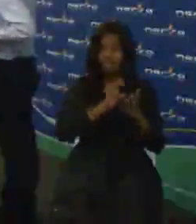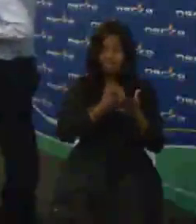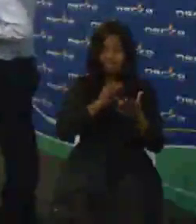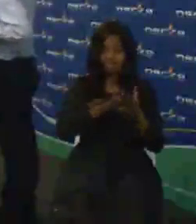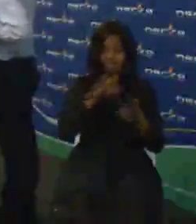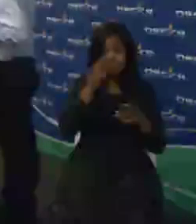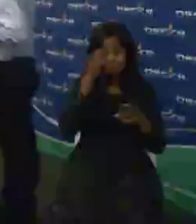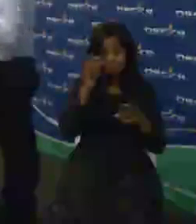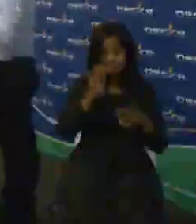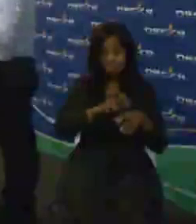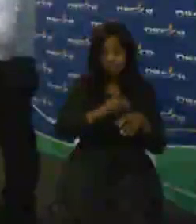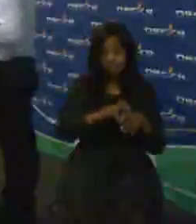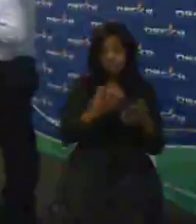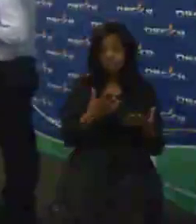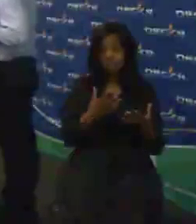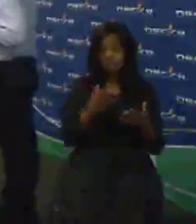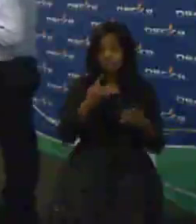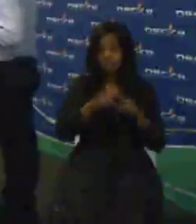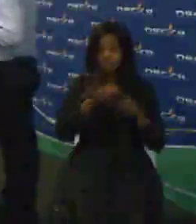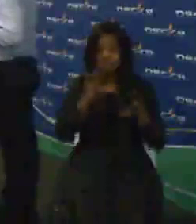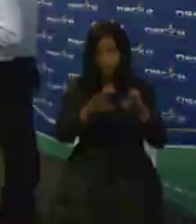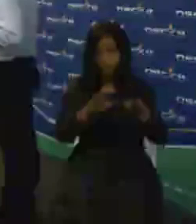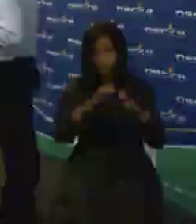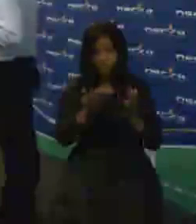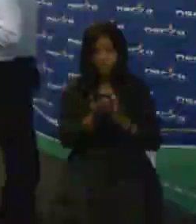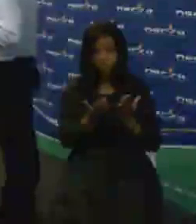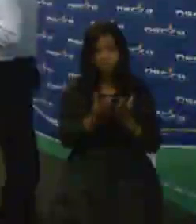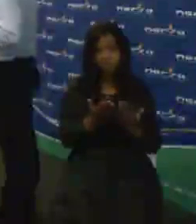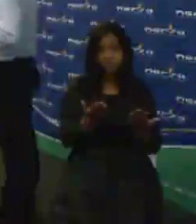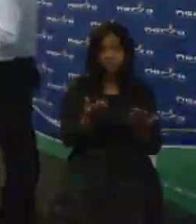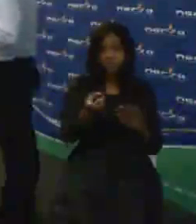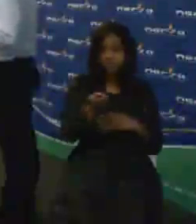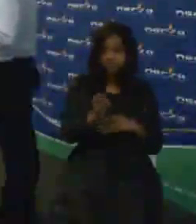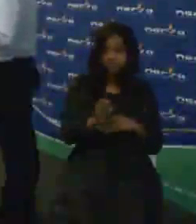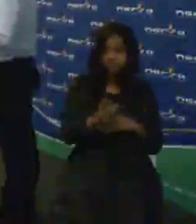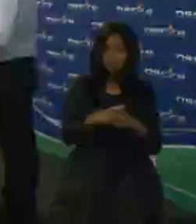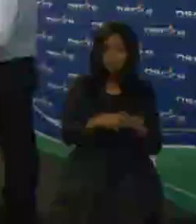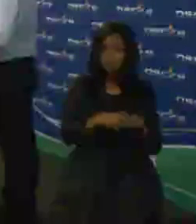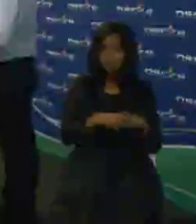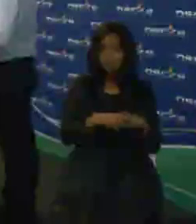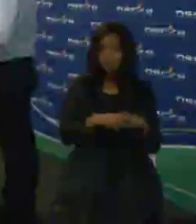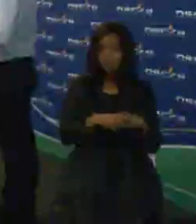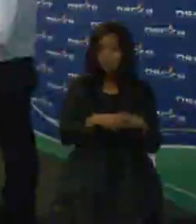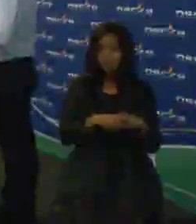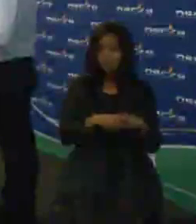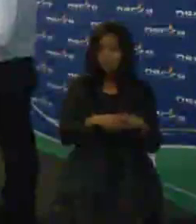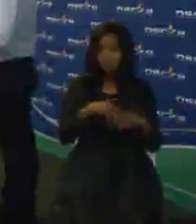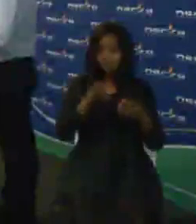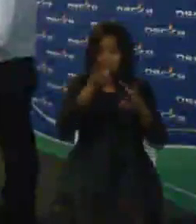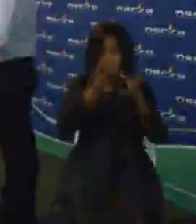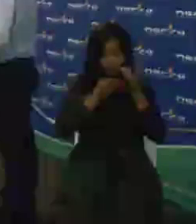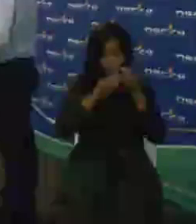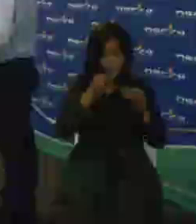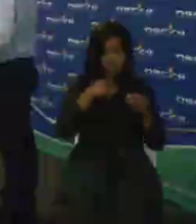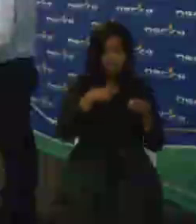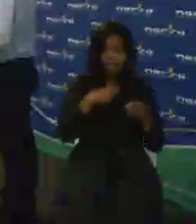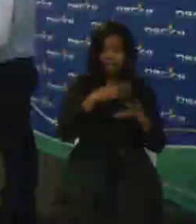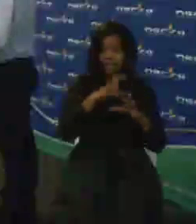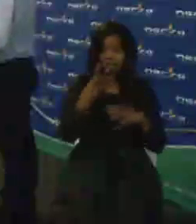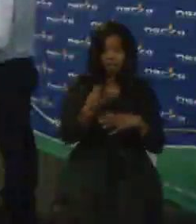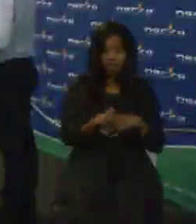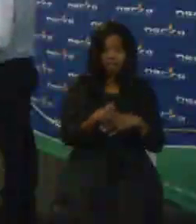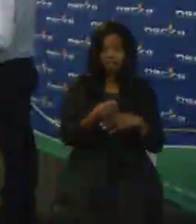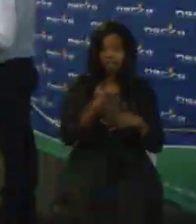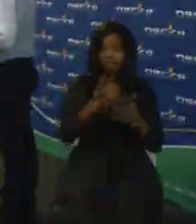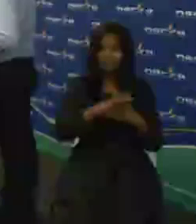required to balance the books. So the information I don't have, and